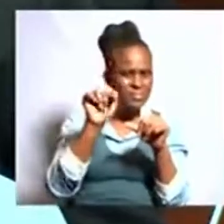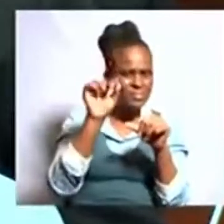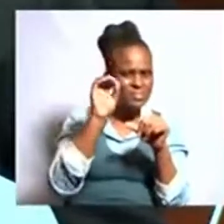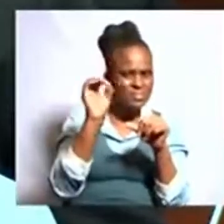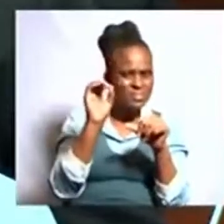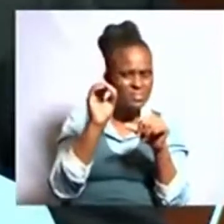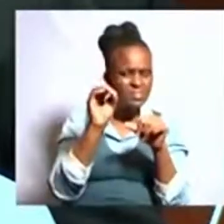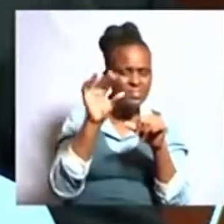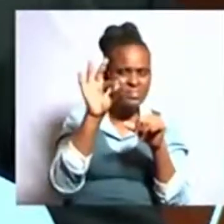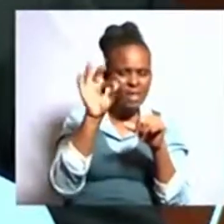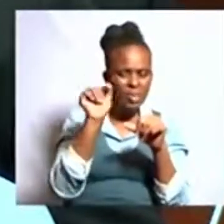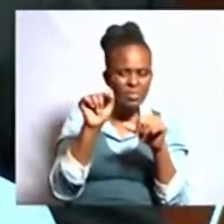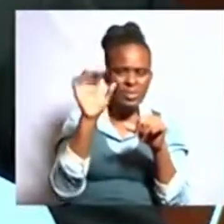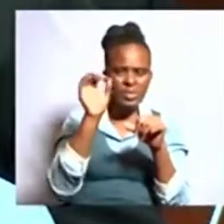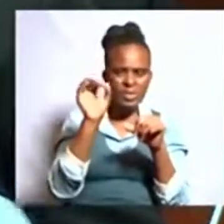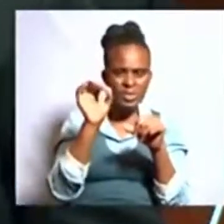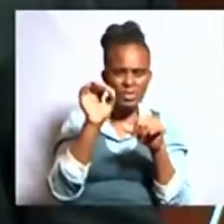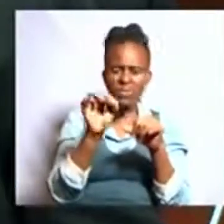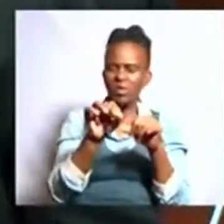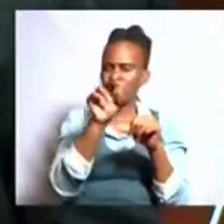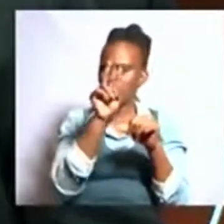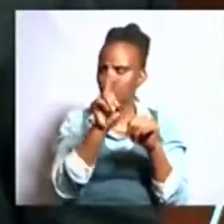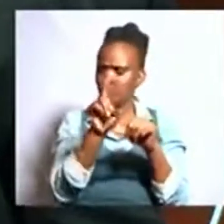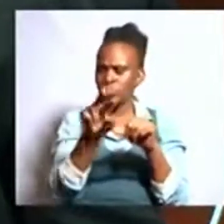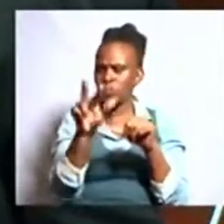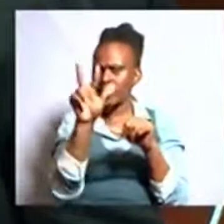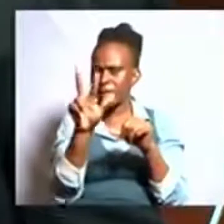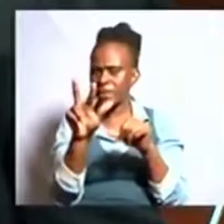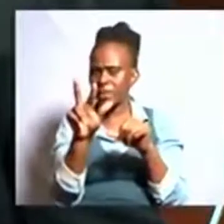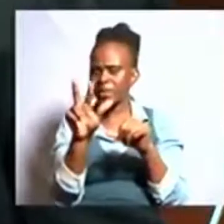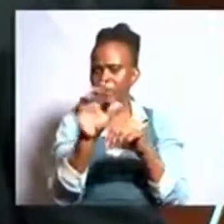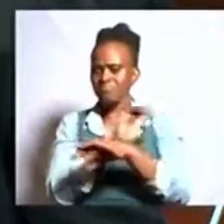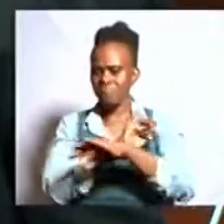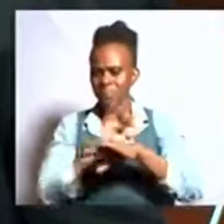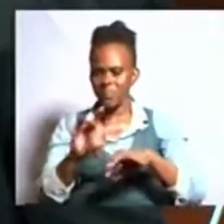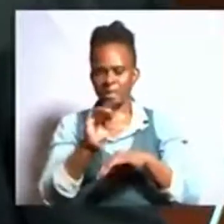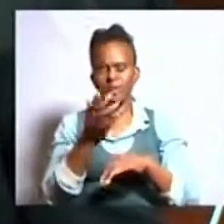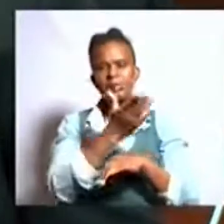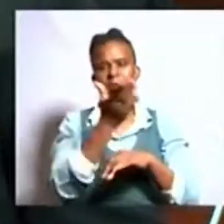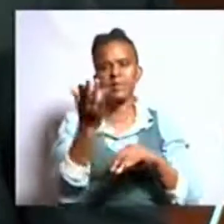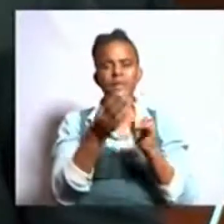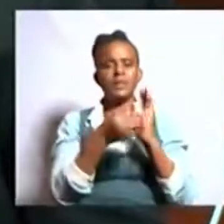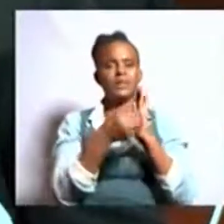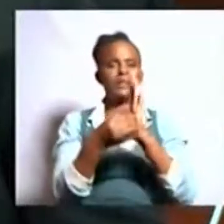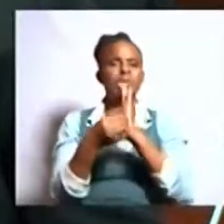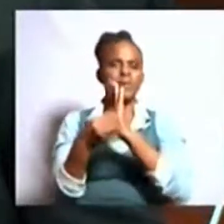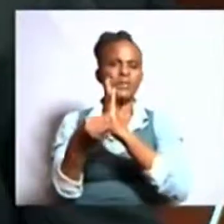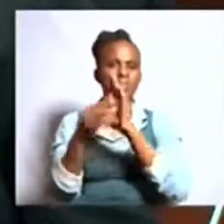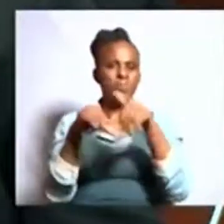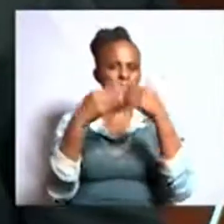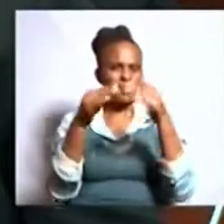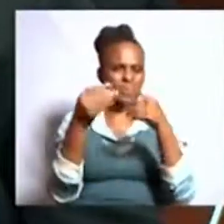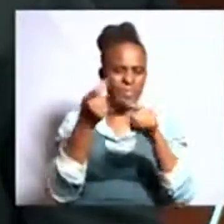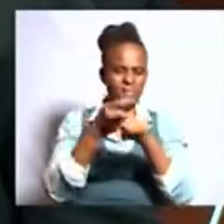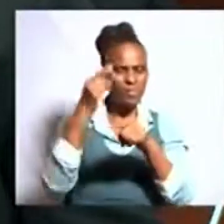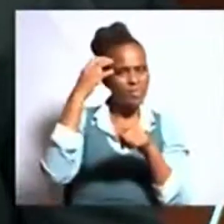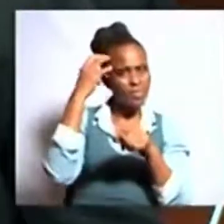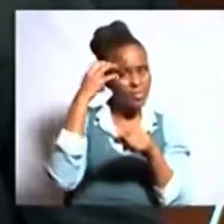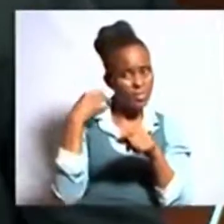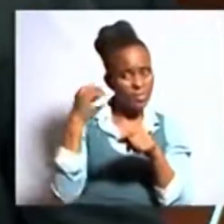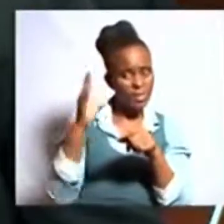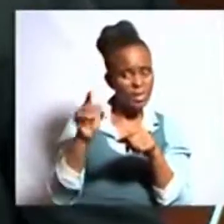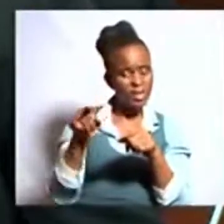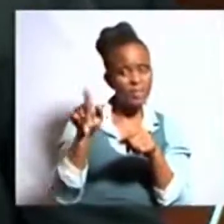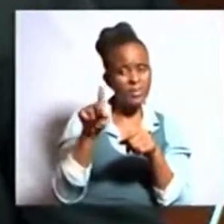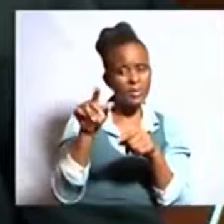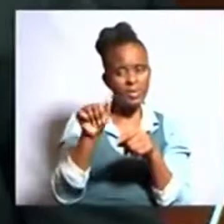there. 9.0, 2, and 3. This guideline that has been given by the controlling officer